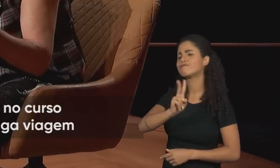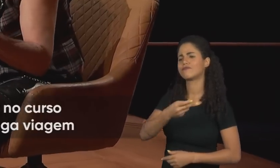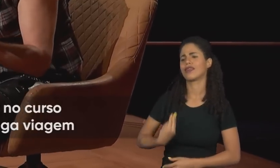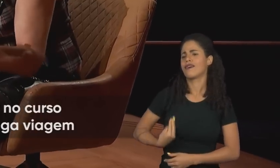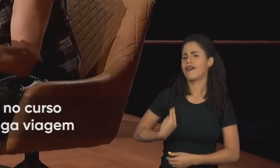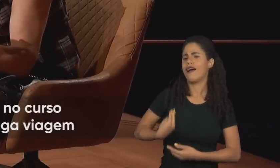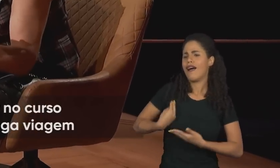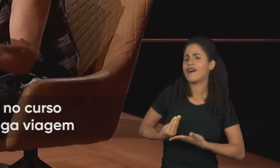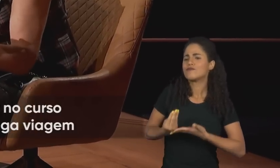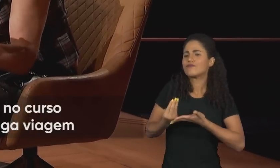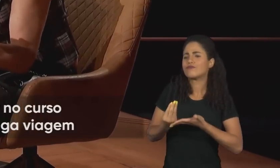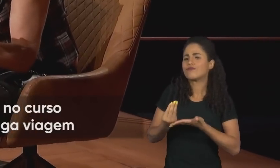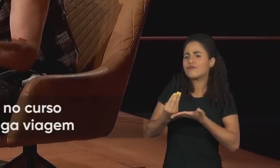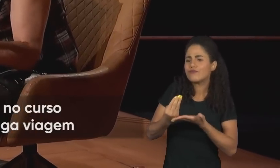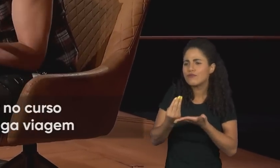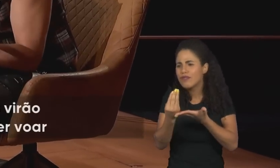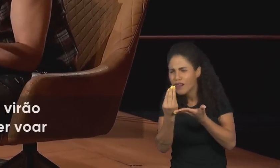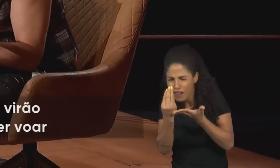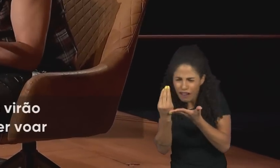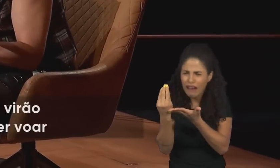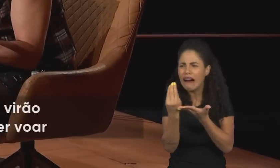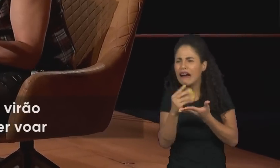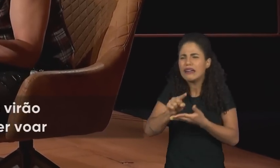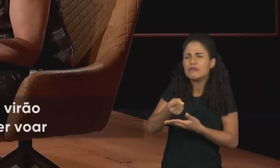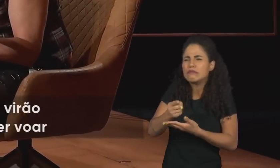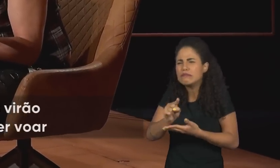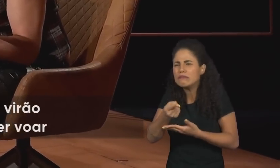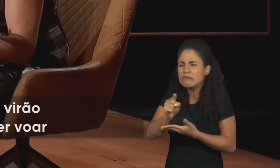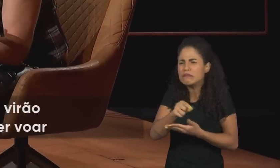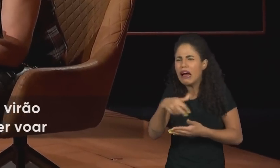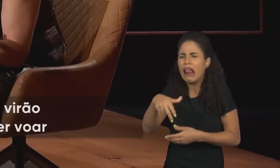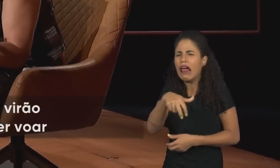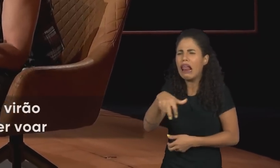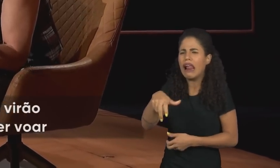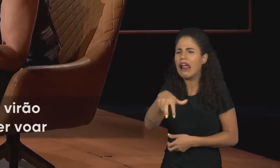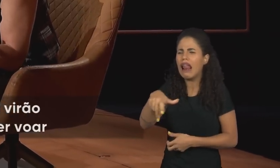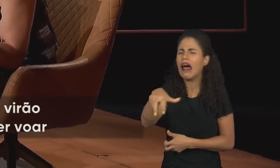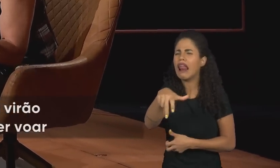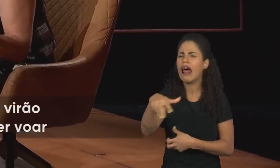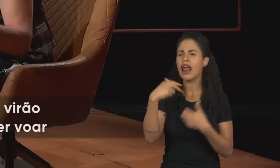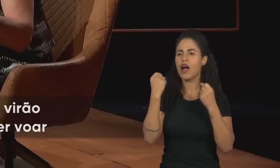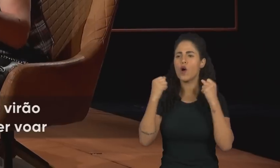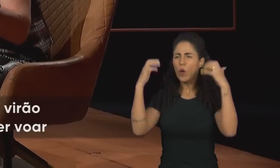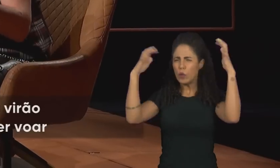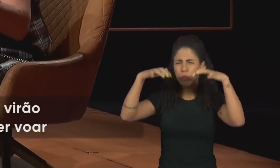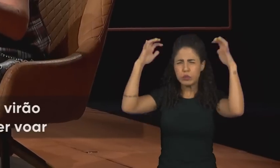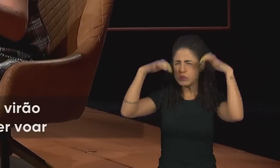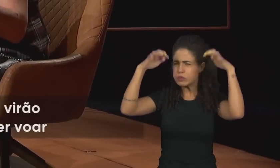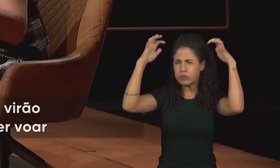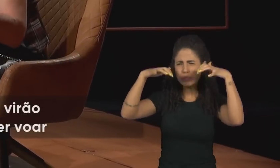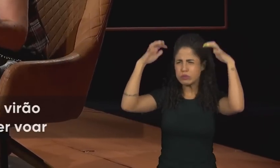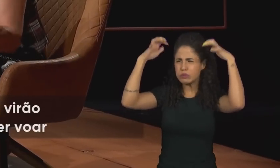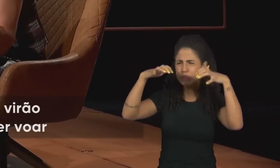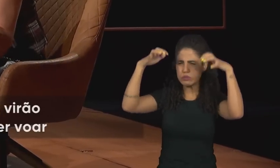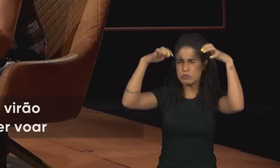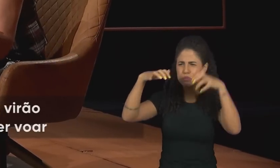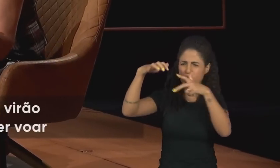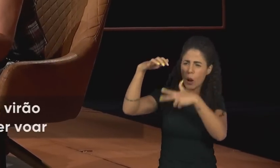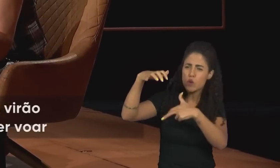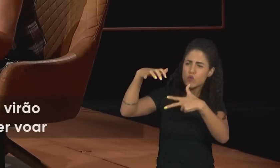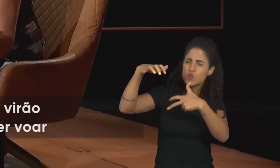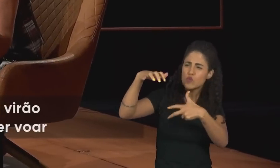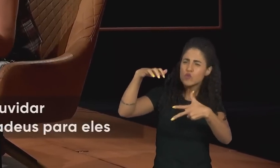trip this life. Storms will come along, I wish that I could